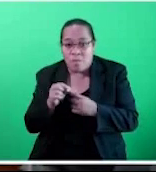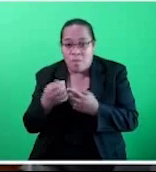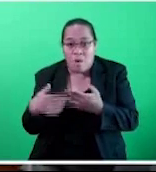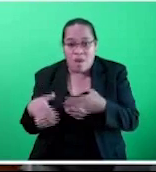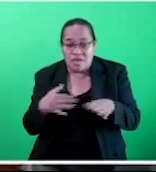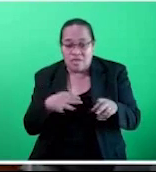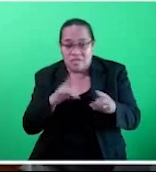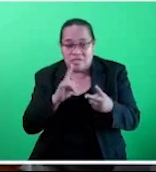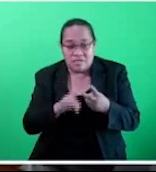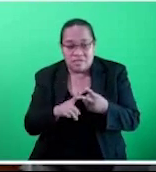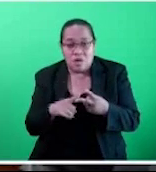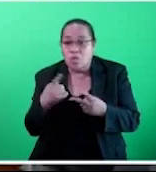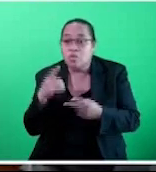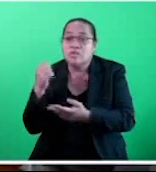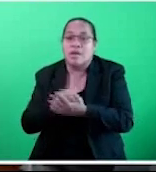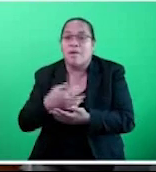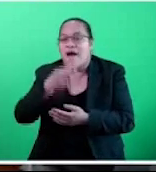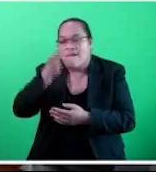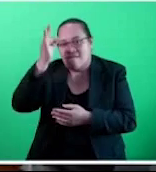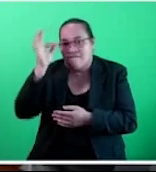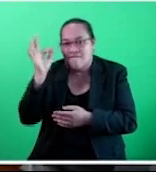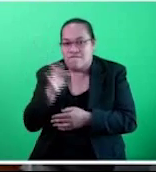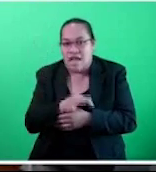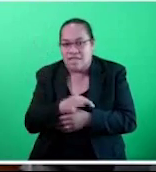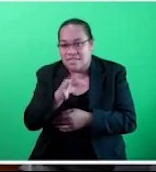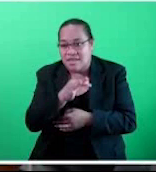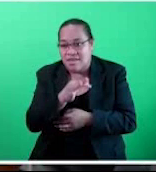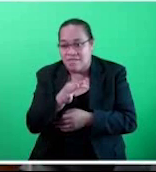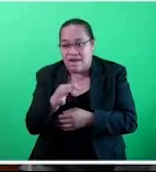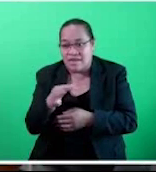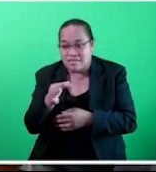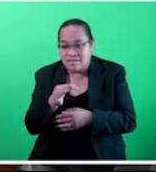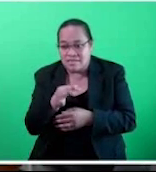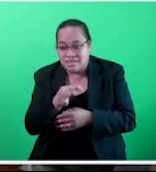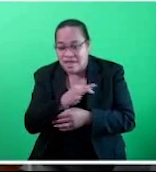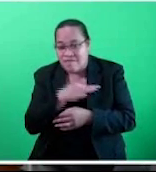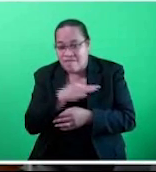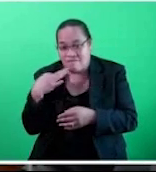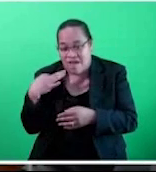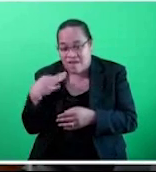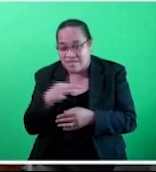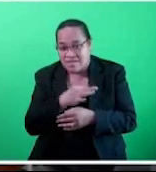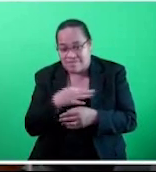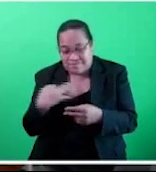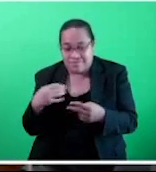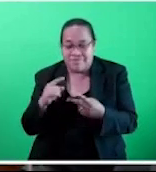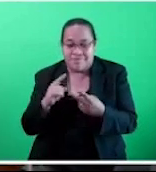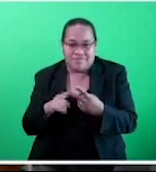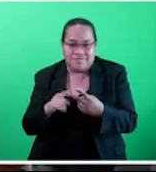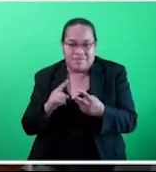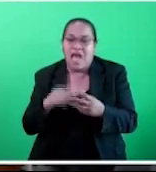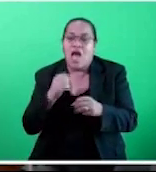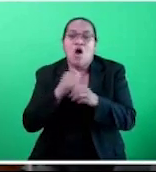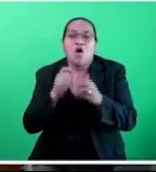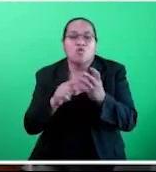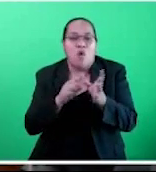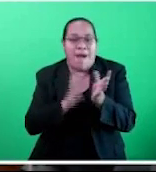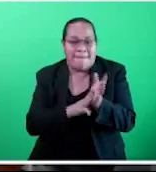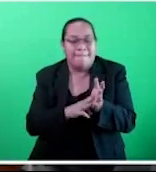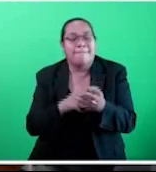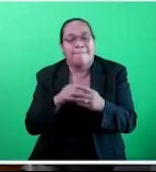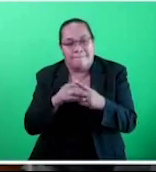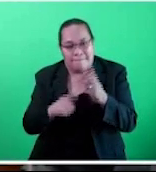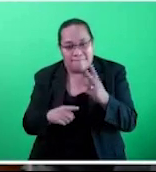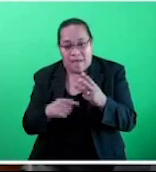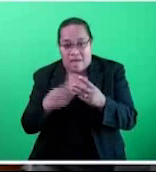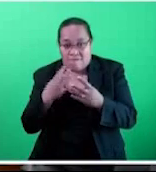is supported by France, of course, and Guam, which is an American territory. That our